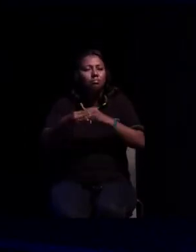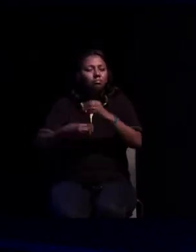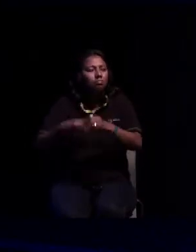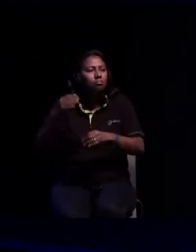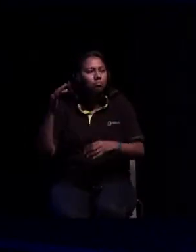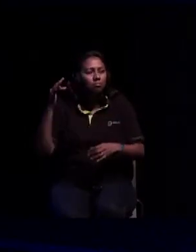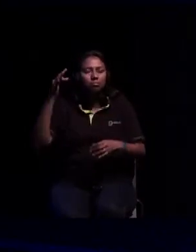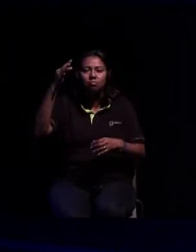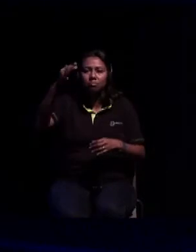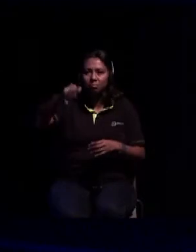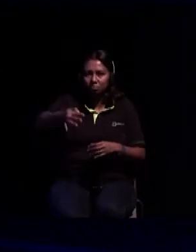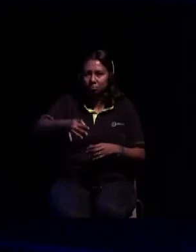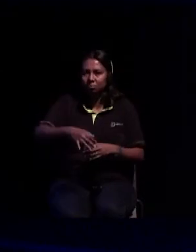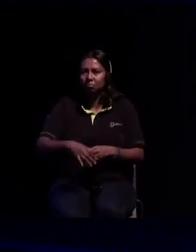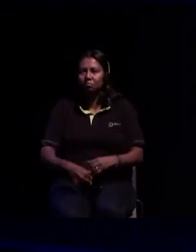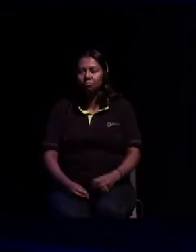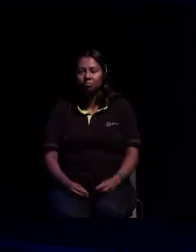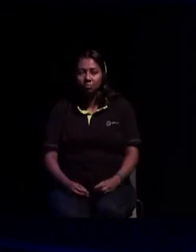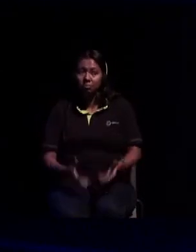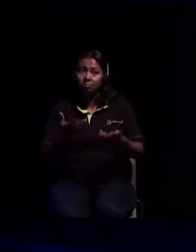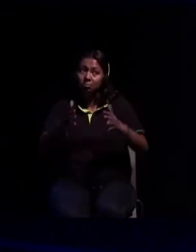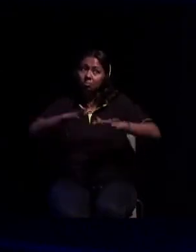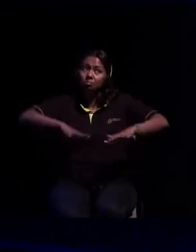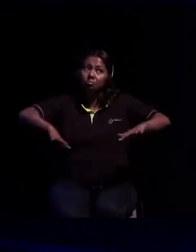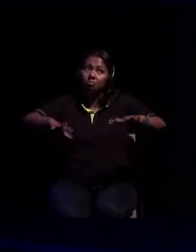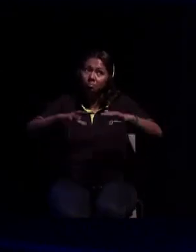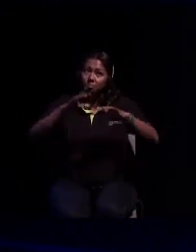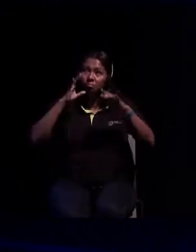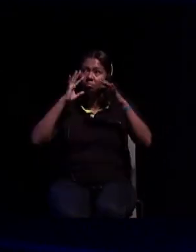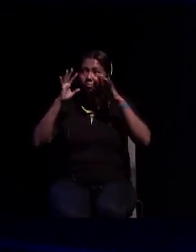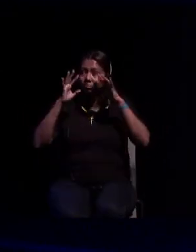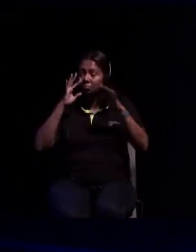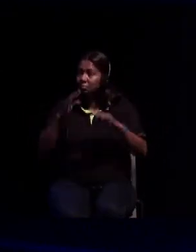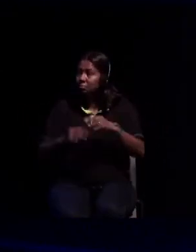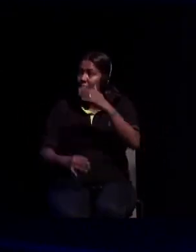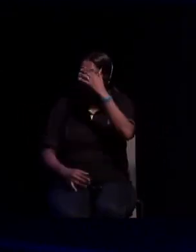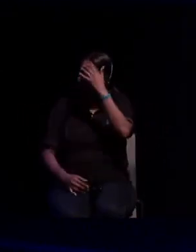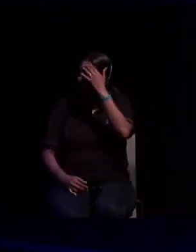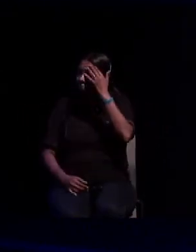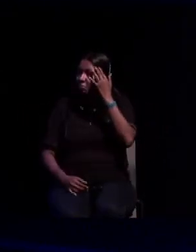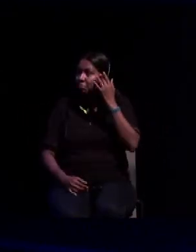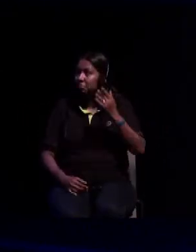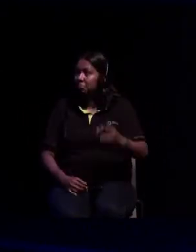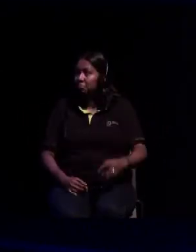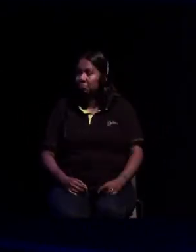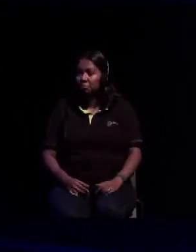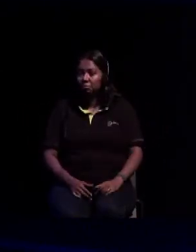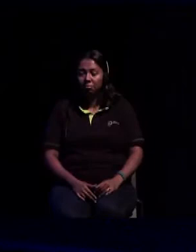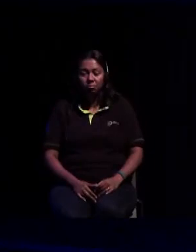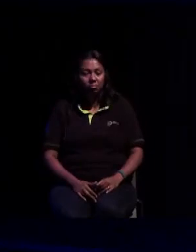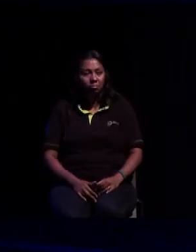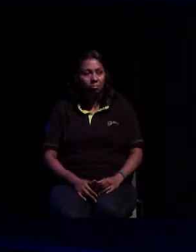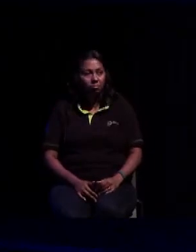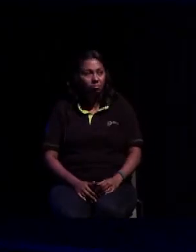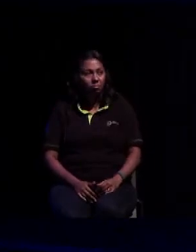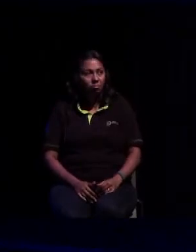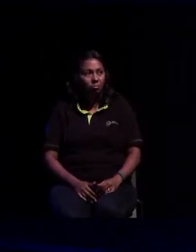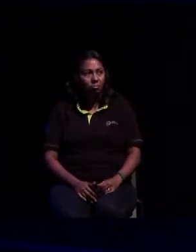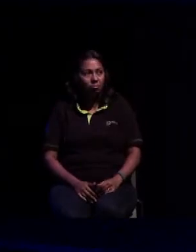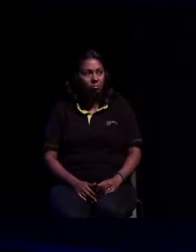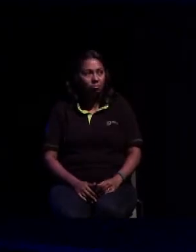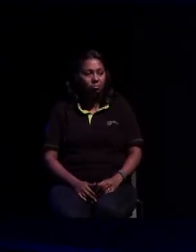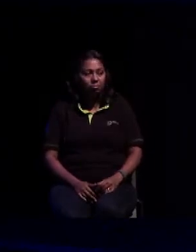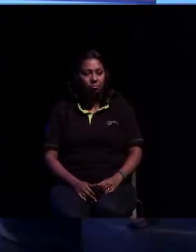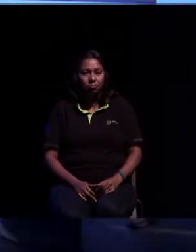my opinions, hijacked by a tourism industry that's seeking corporate profits off of the beauty of the